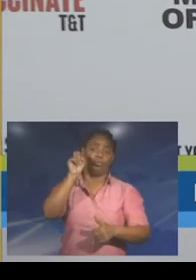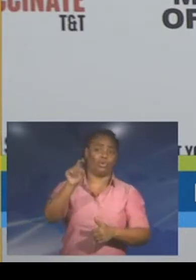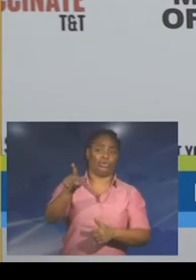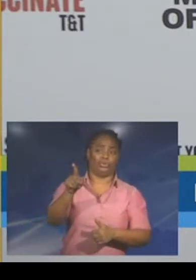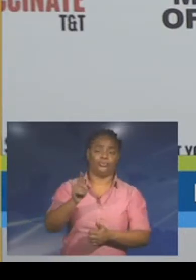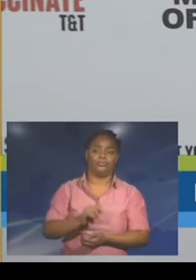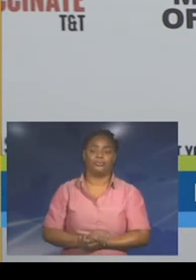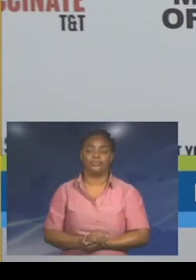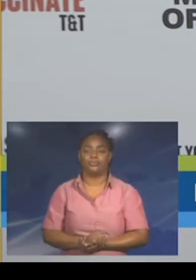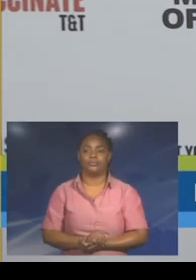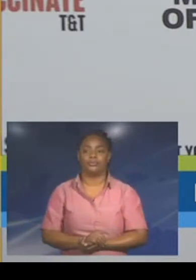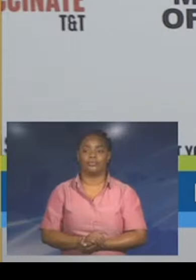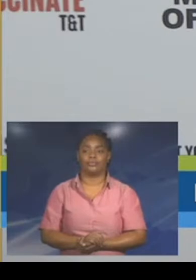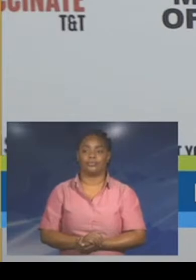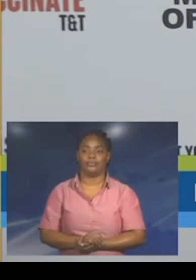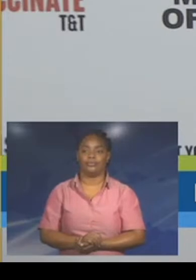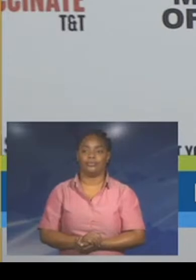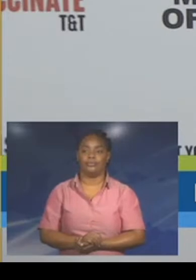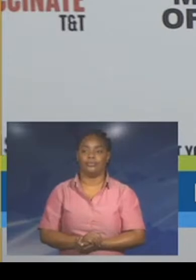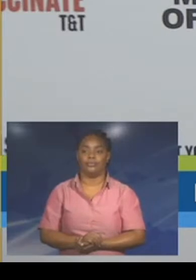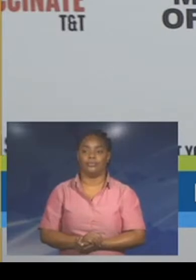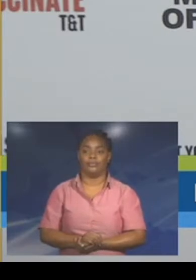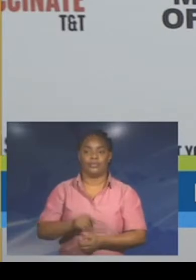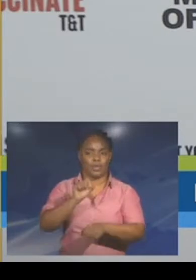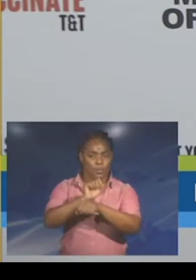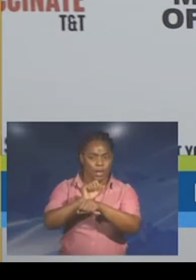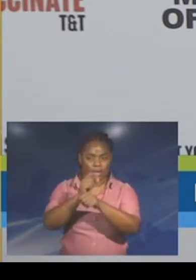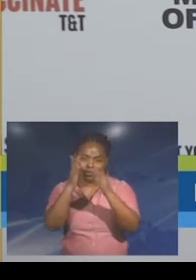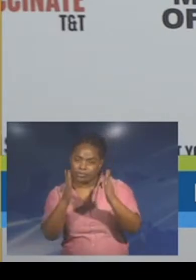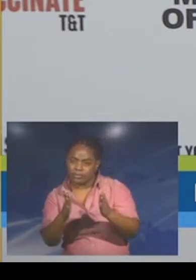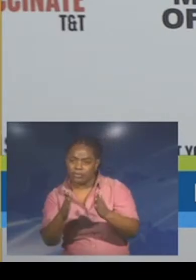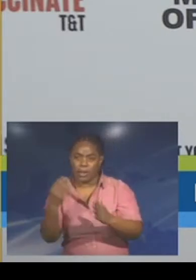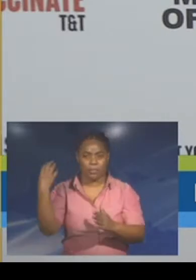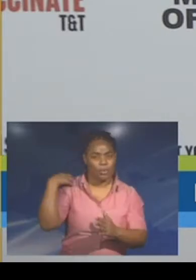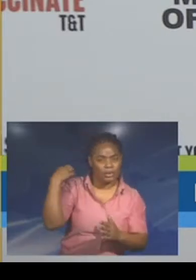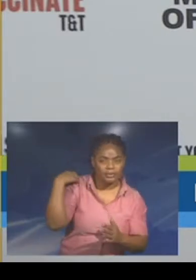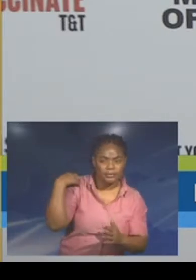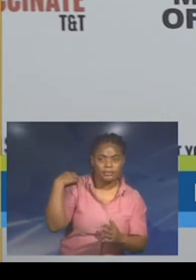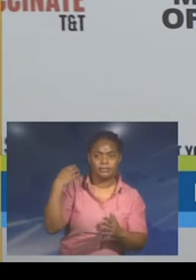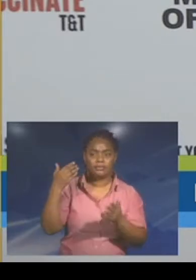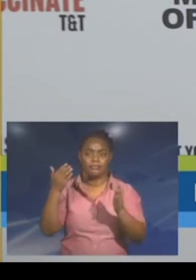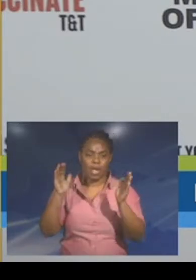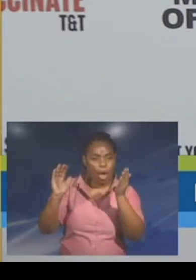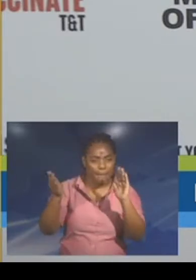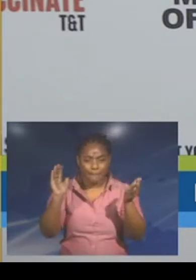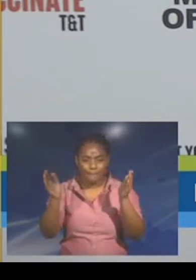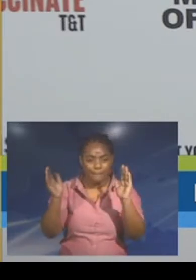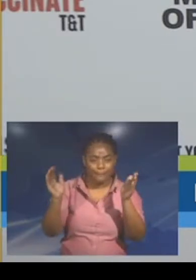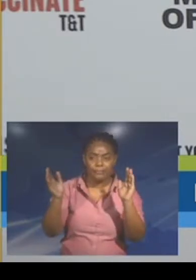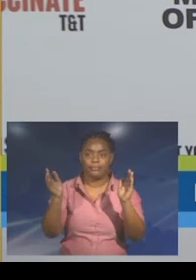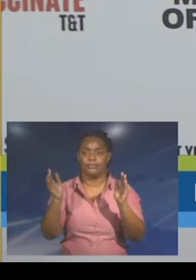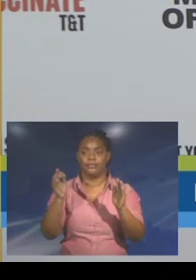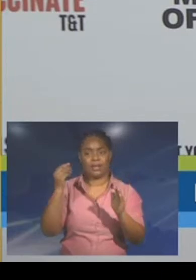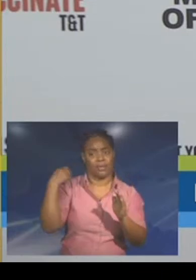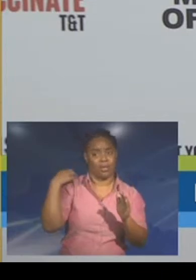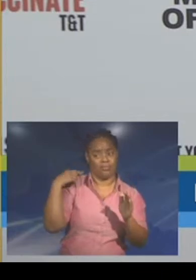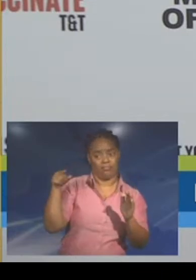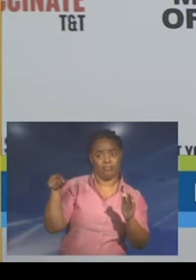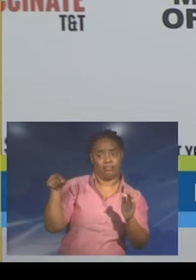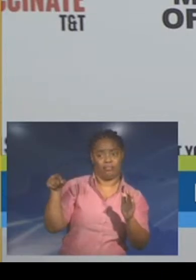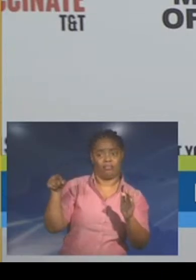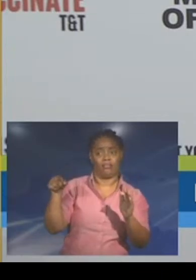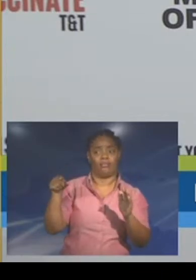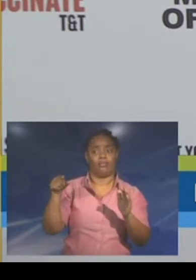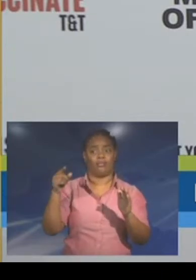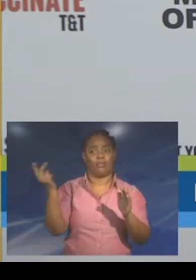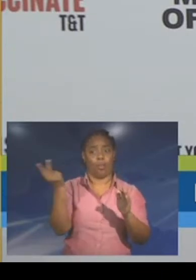the employee-employer relationship is one that will be determined by the employer and the employee.